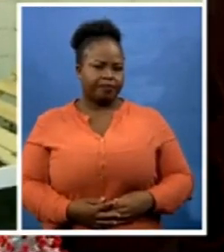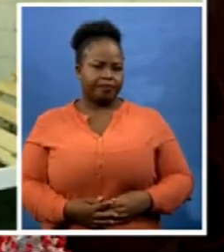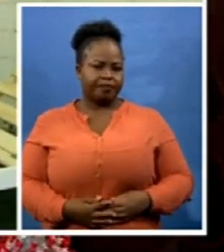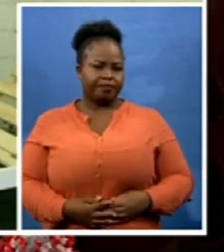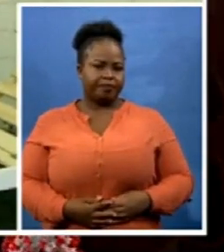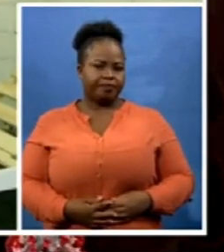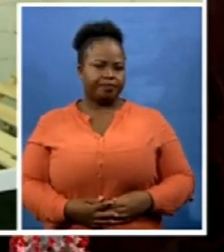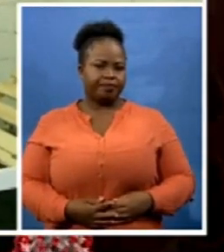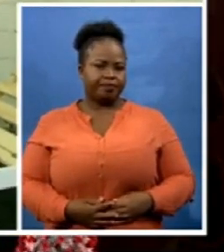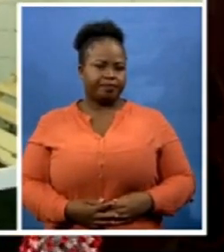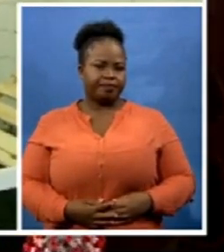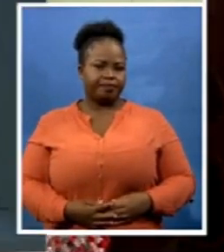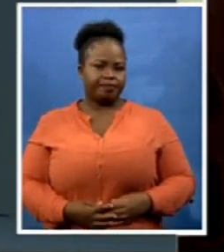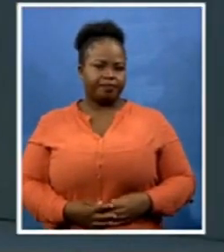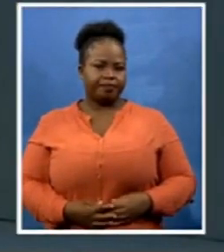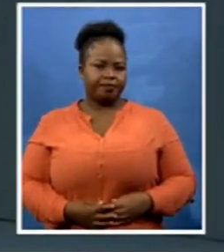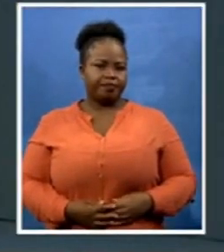Of course, we'll cover the minister's